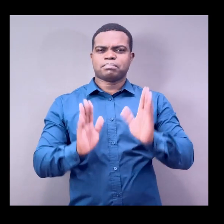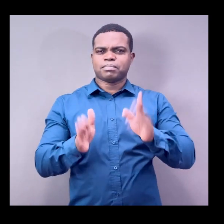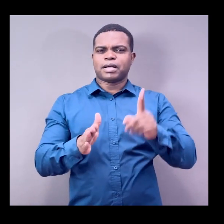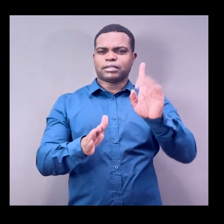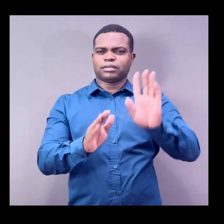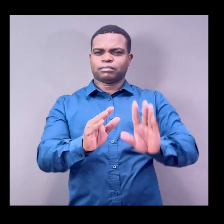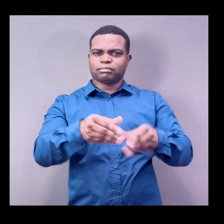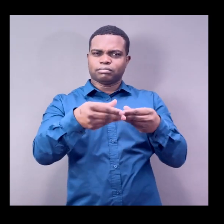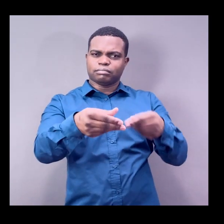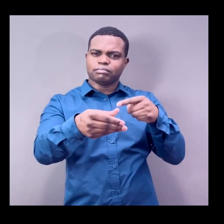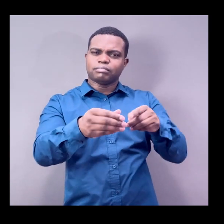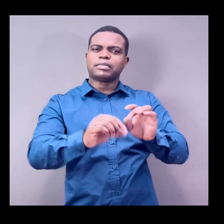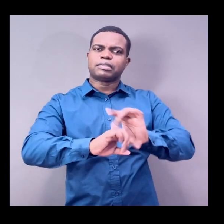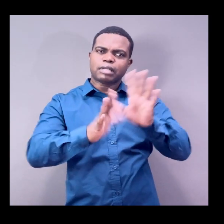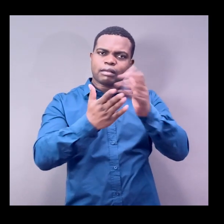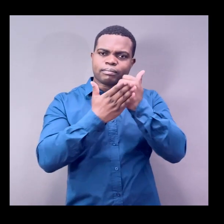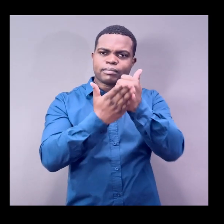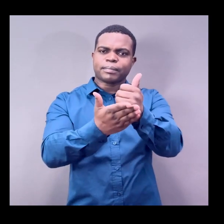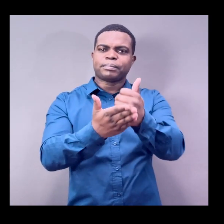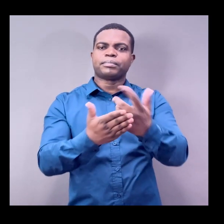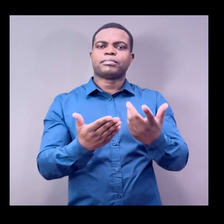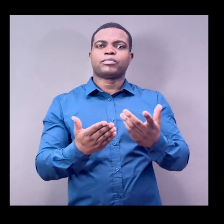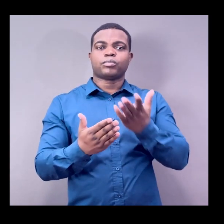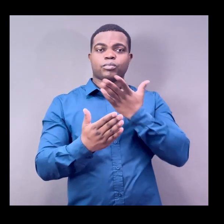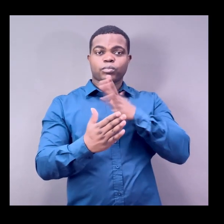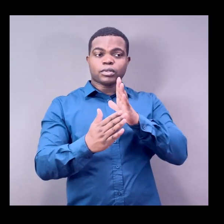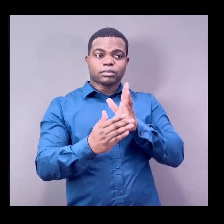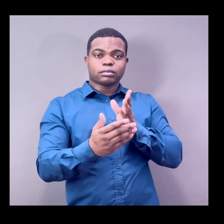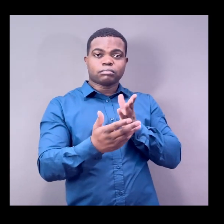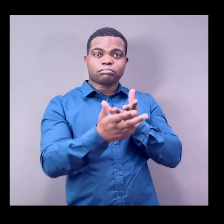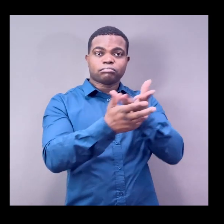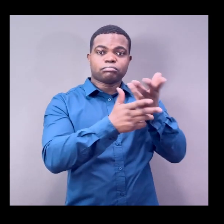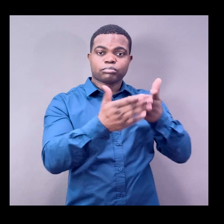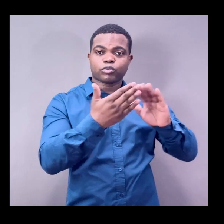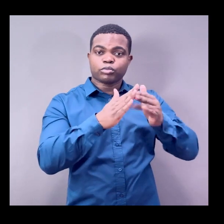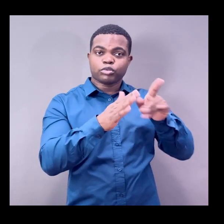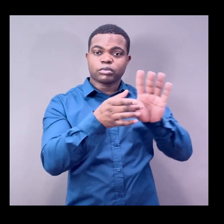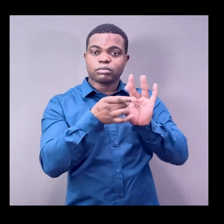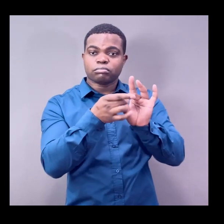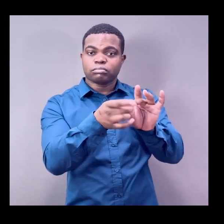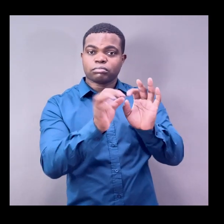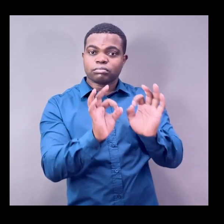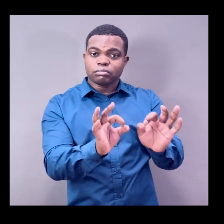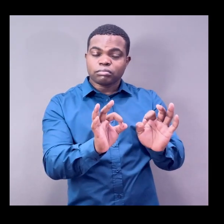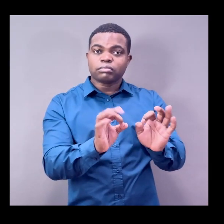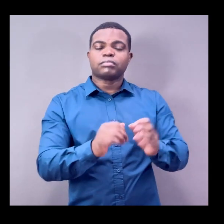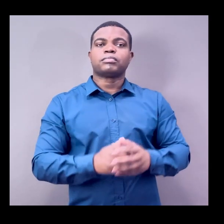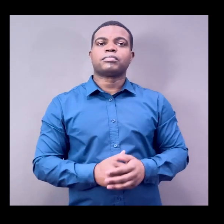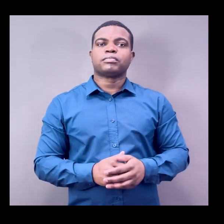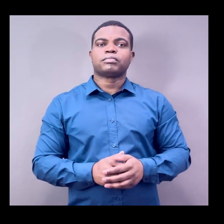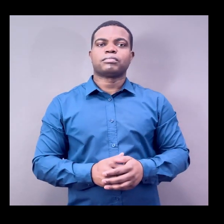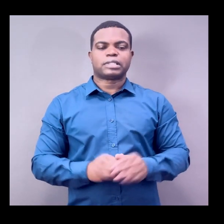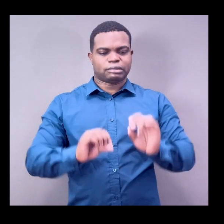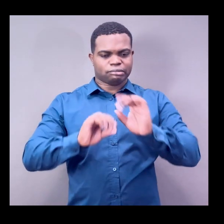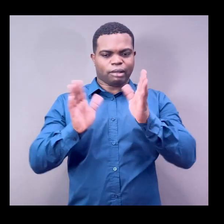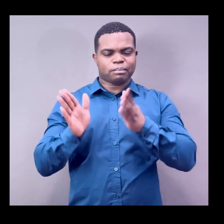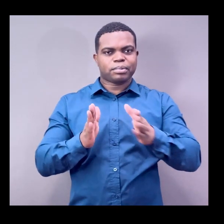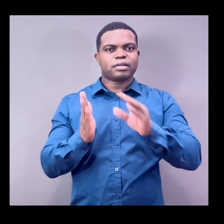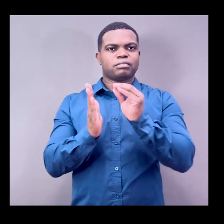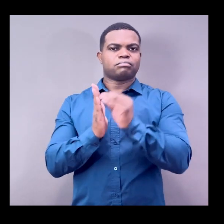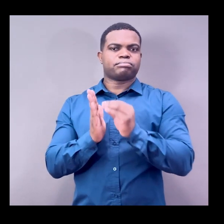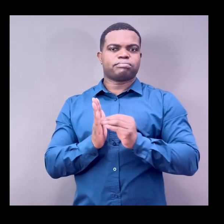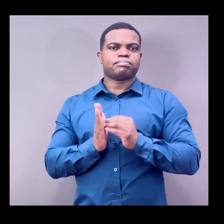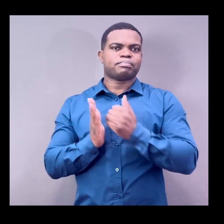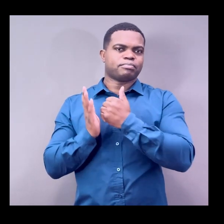document that outlines everything you want to do in your community engagement effort